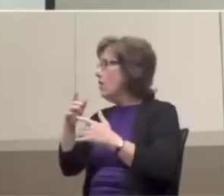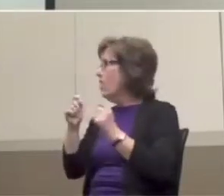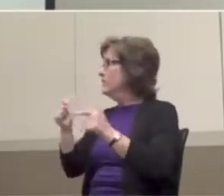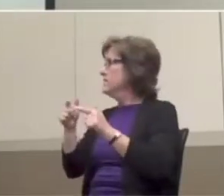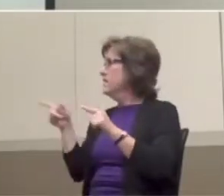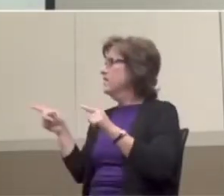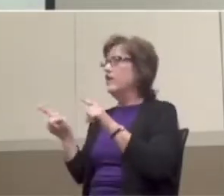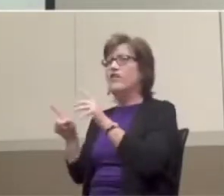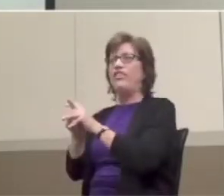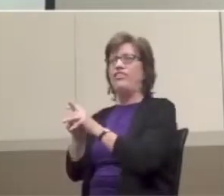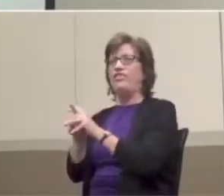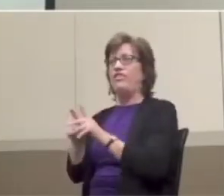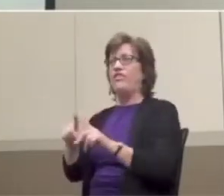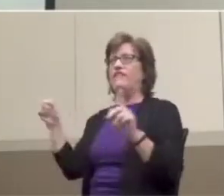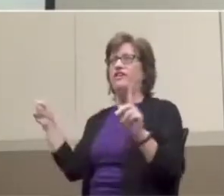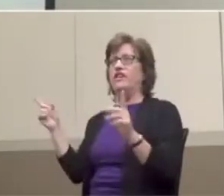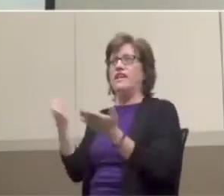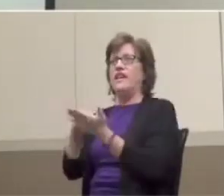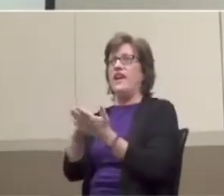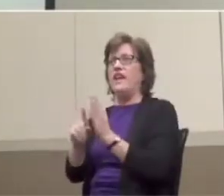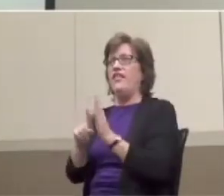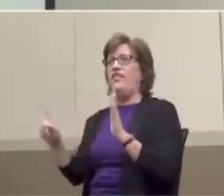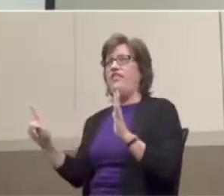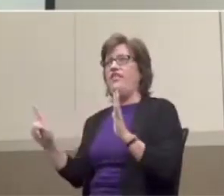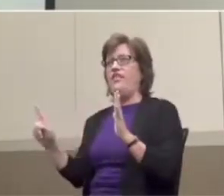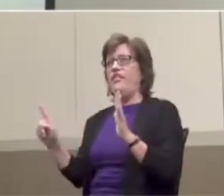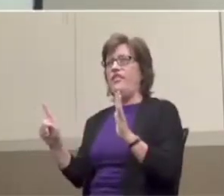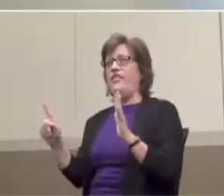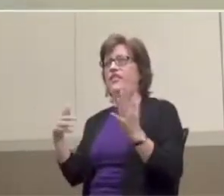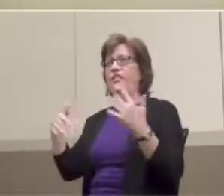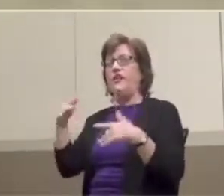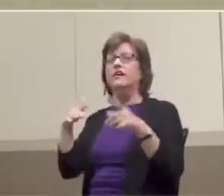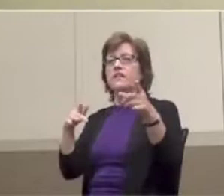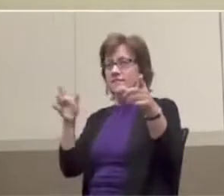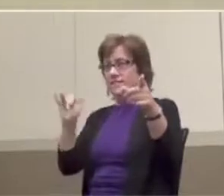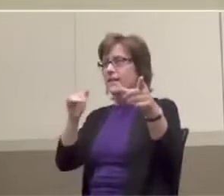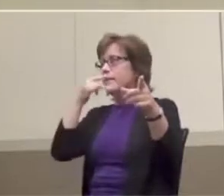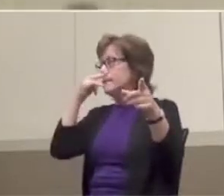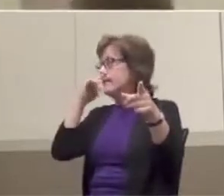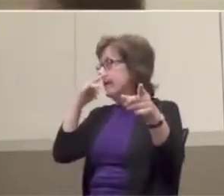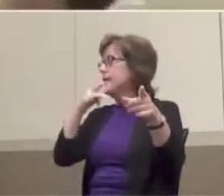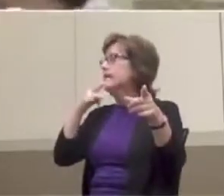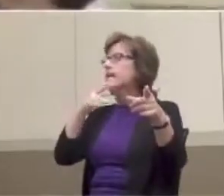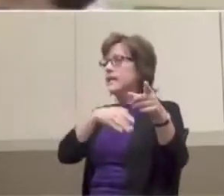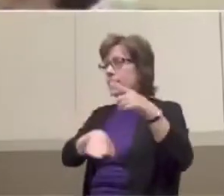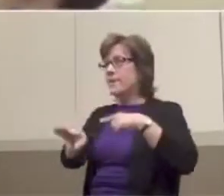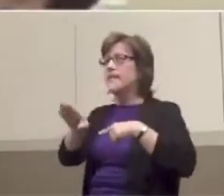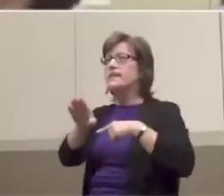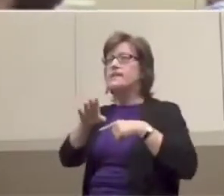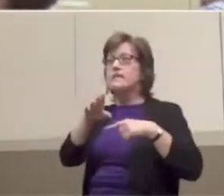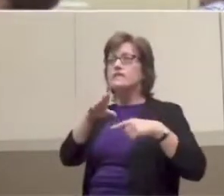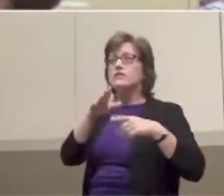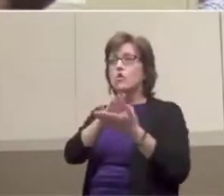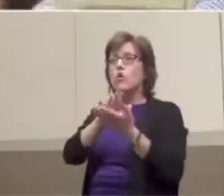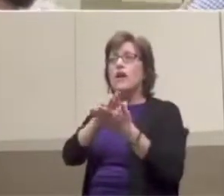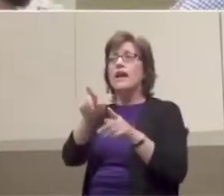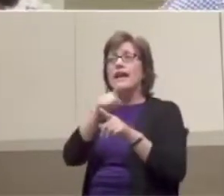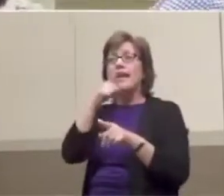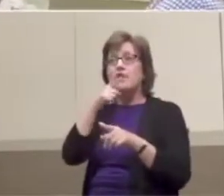again. Who's coming in from being hearing, now coming into the deaf and hard of hearing program.